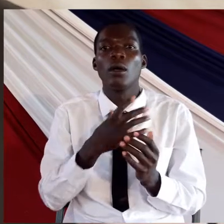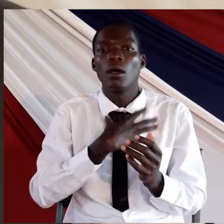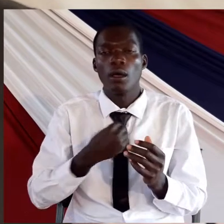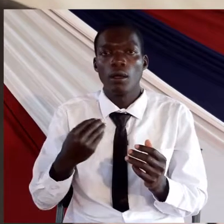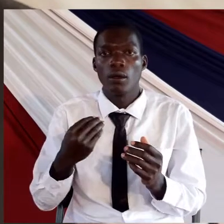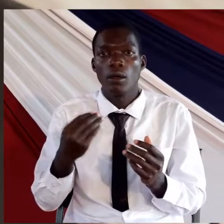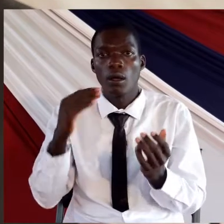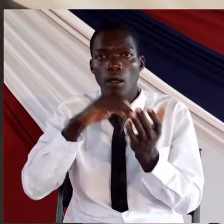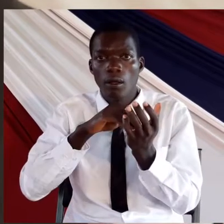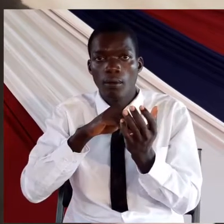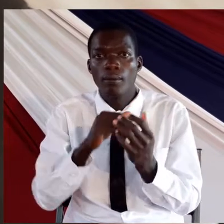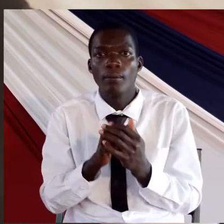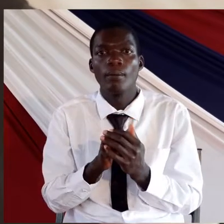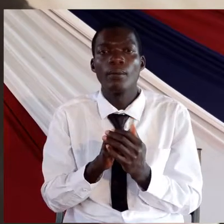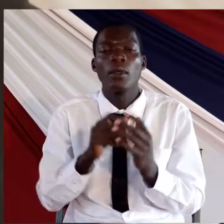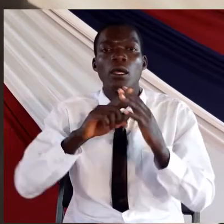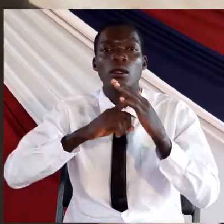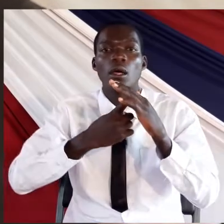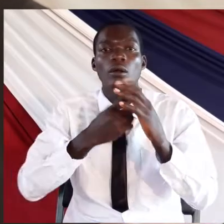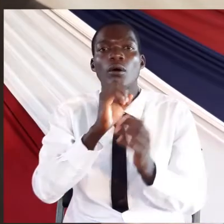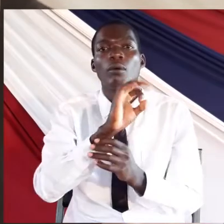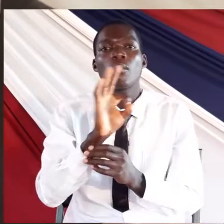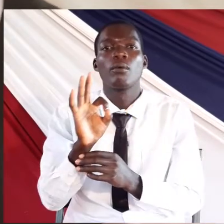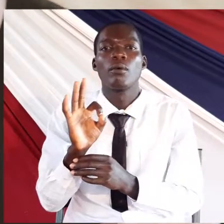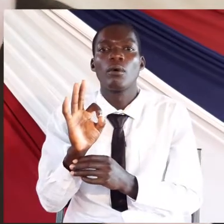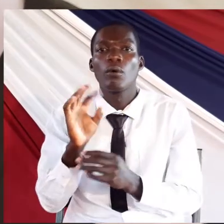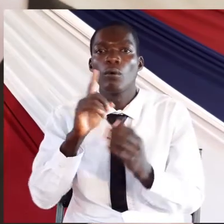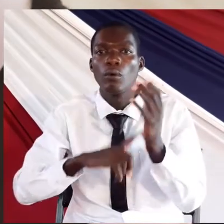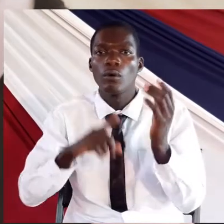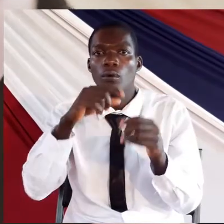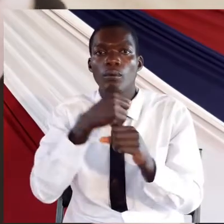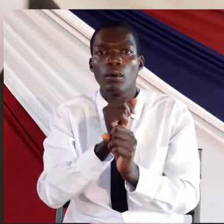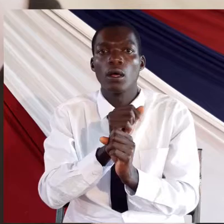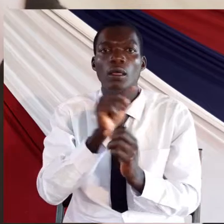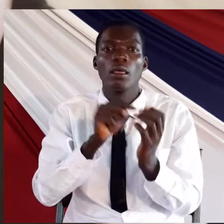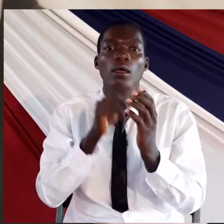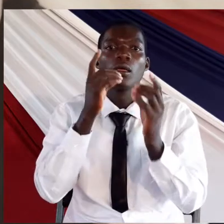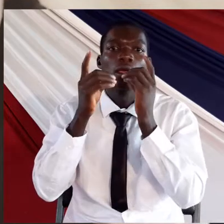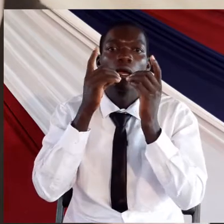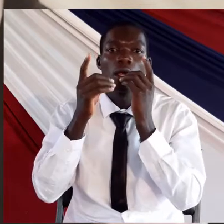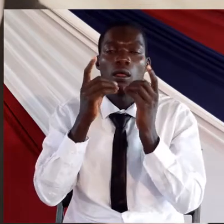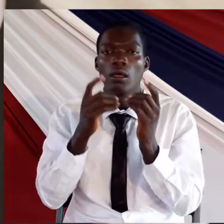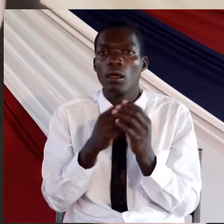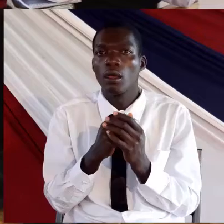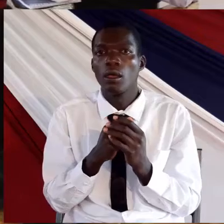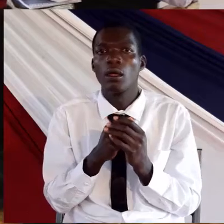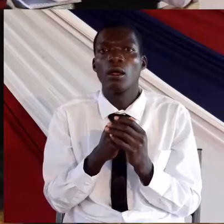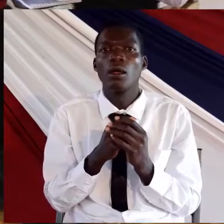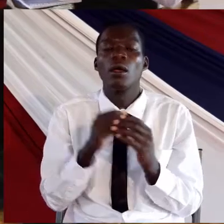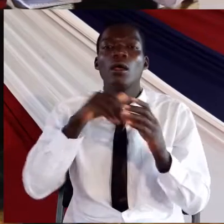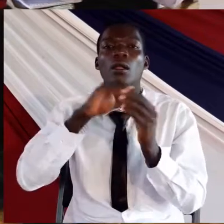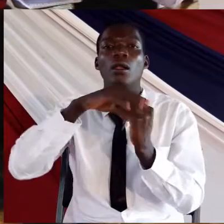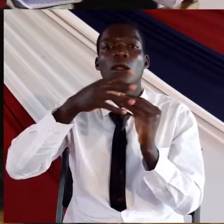Elder Genga, to start us off, what do you make of this text in relation to